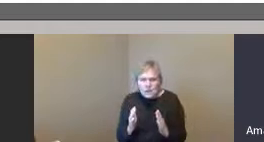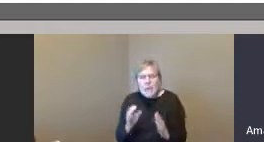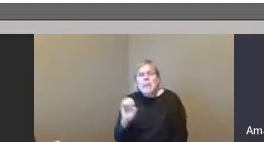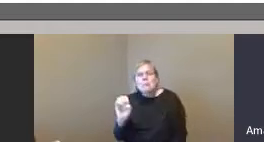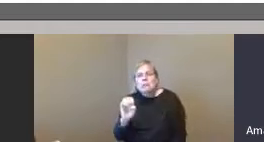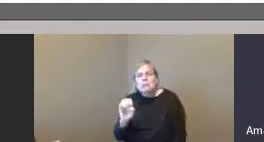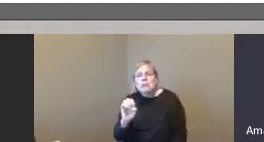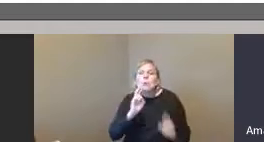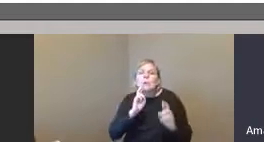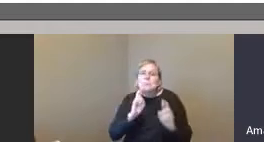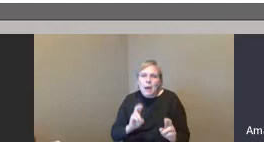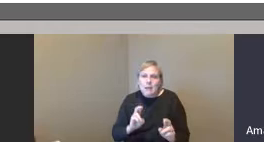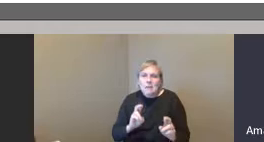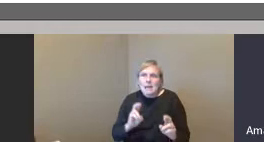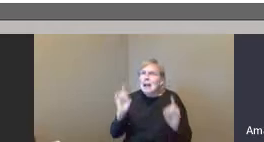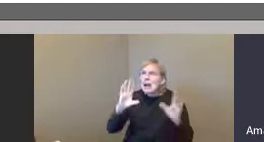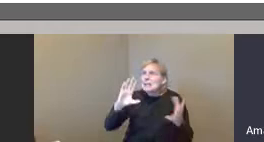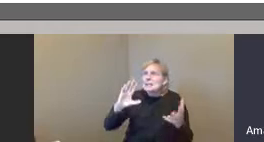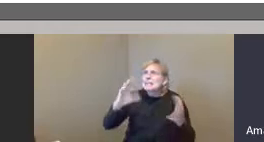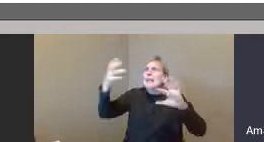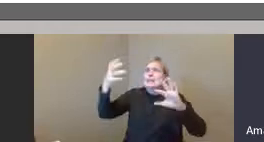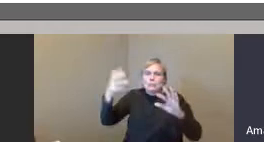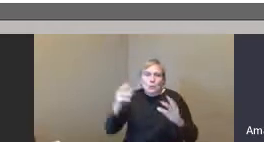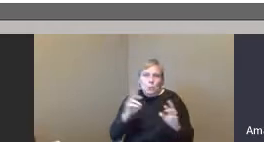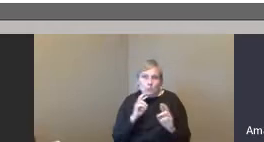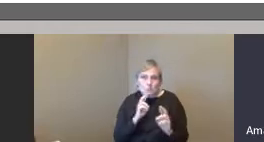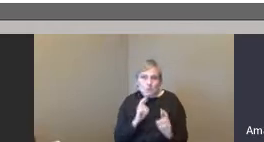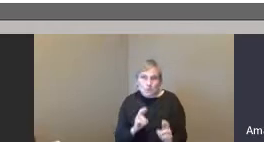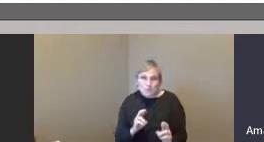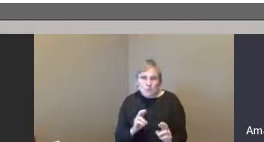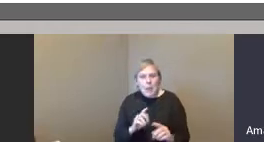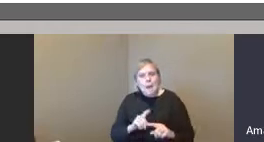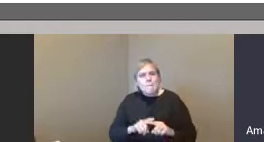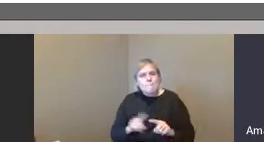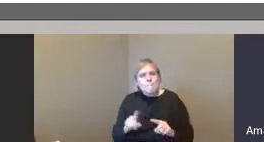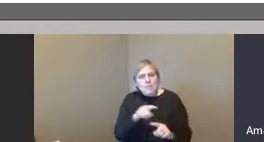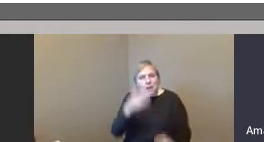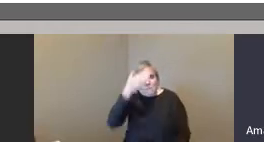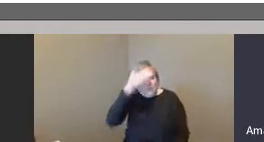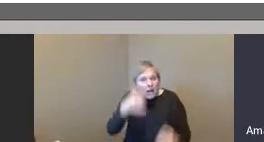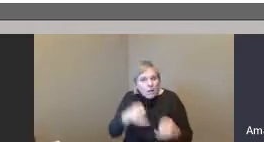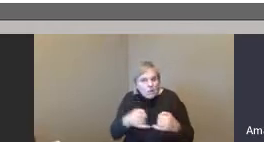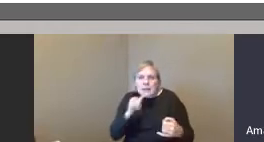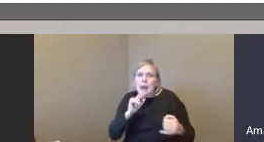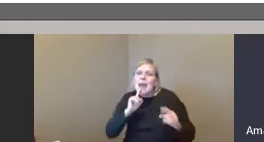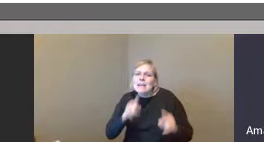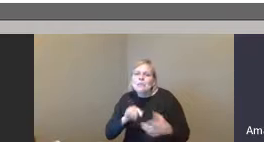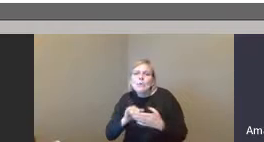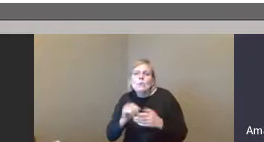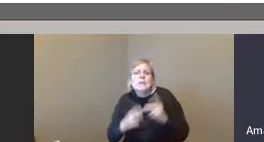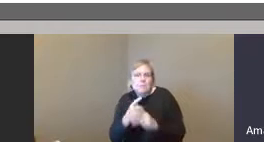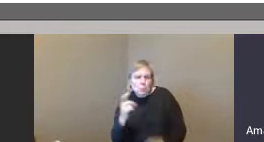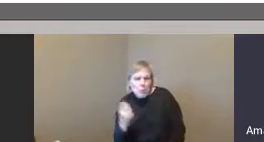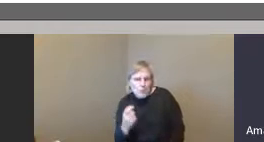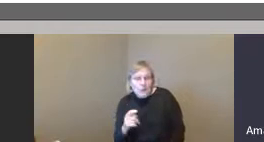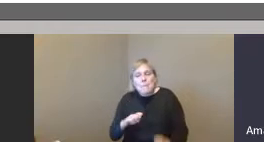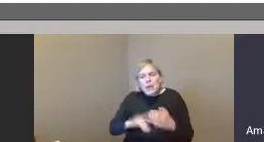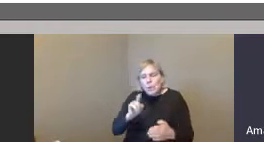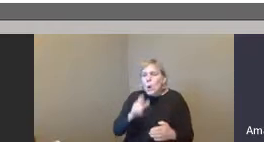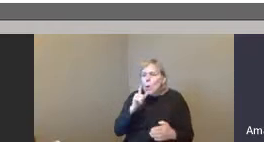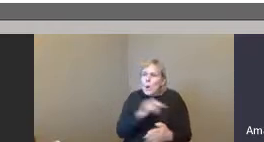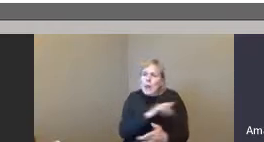emergency response, like a disaster response. But those on the front lines are not always answering those types of questions. It's basic questions.